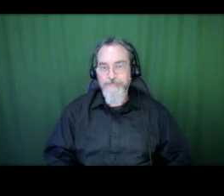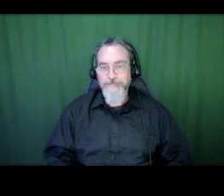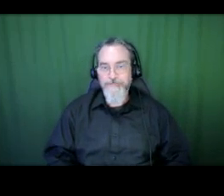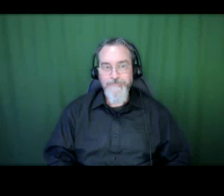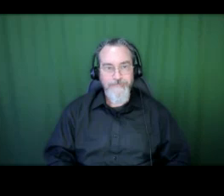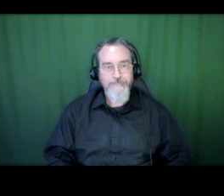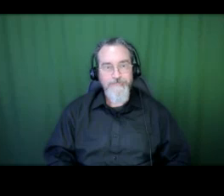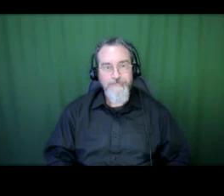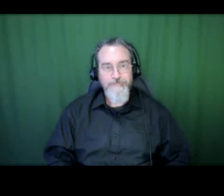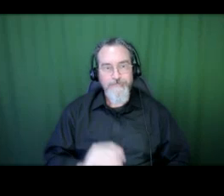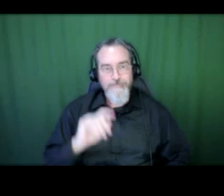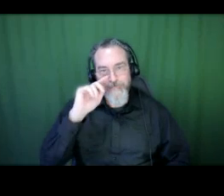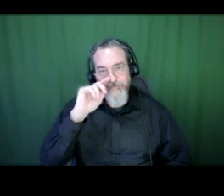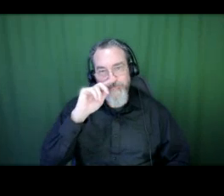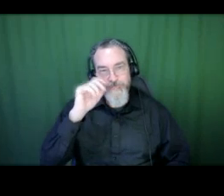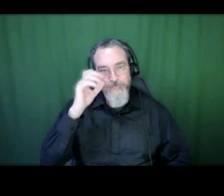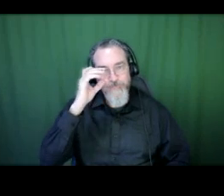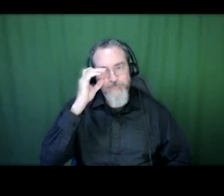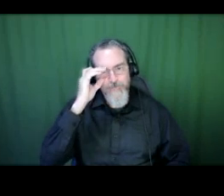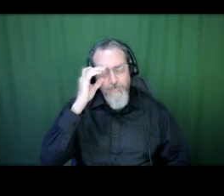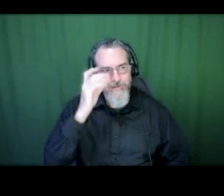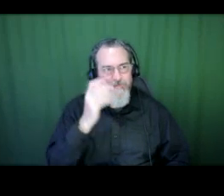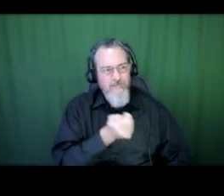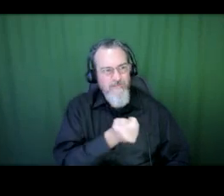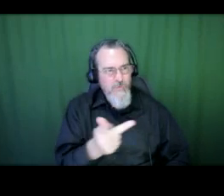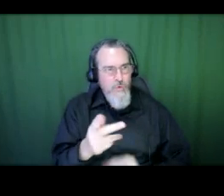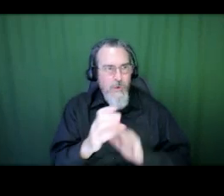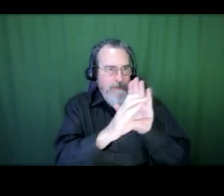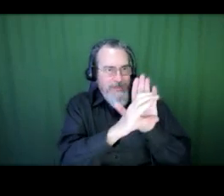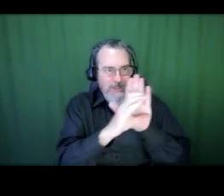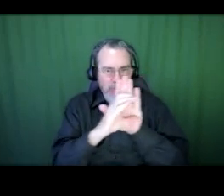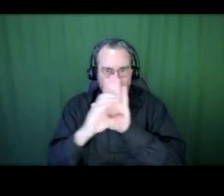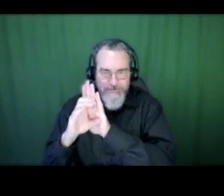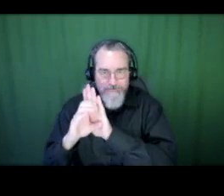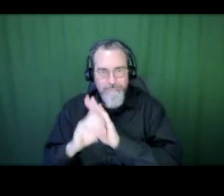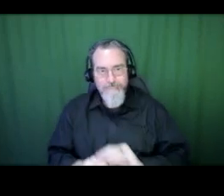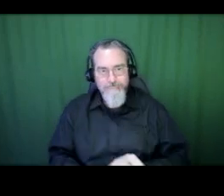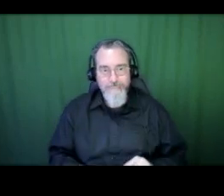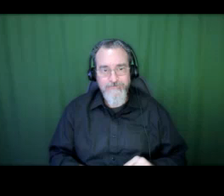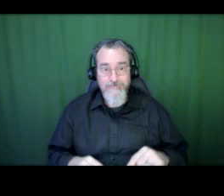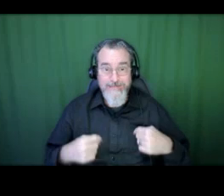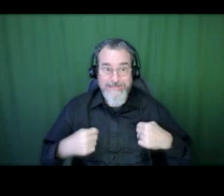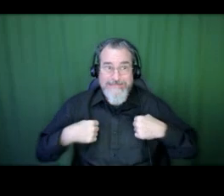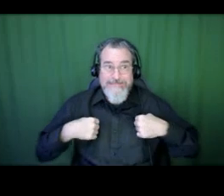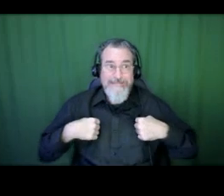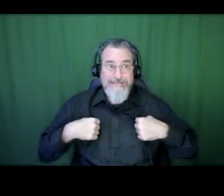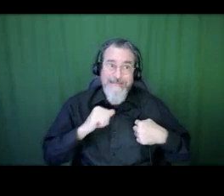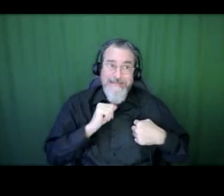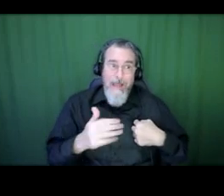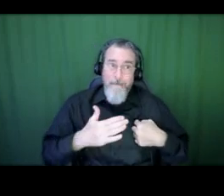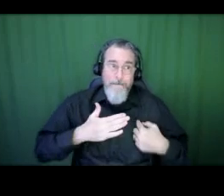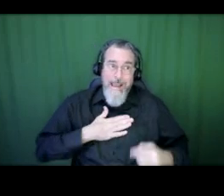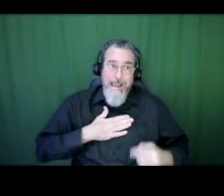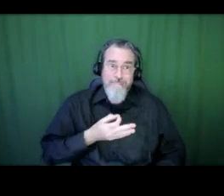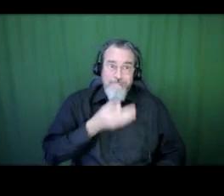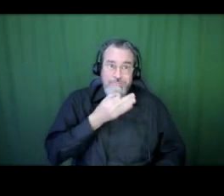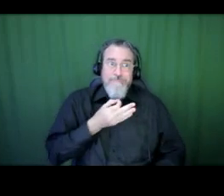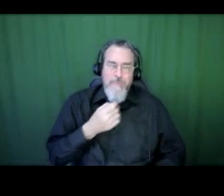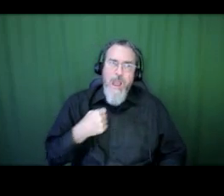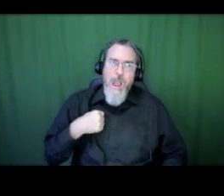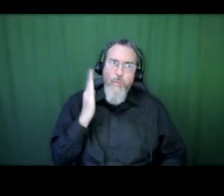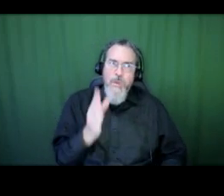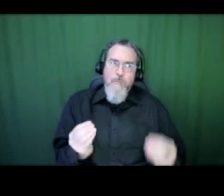All right, just a couple of quick pictures. Again, this is not my expertise at this particular point, but I certainly will become more expert in it